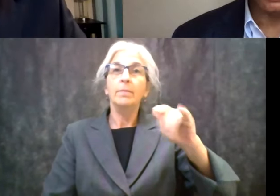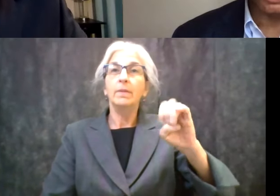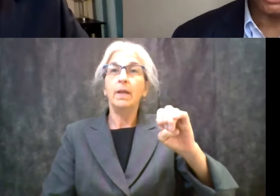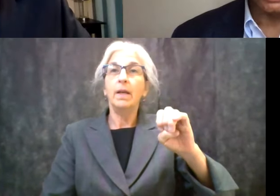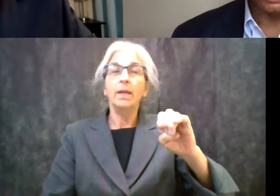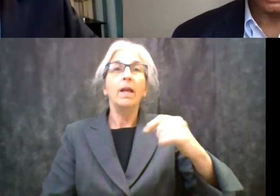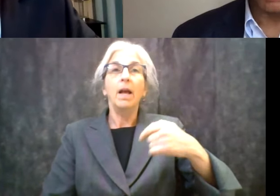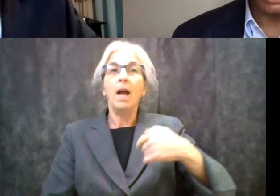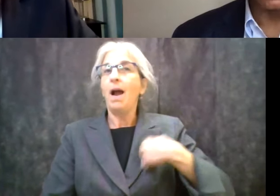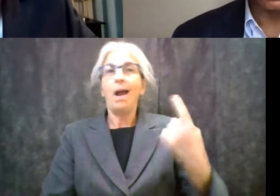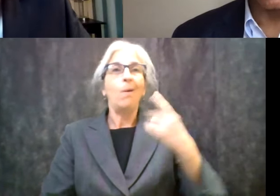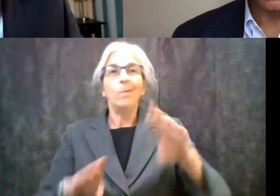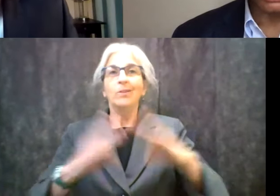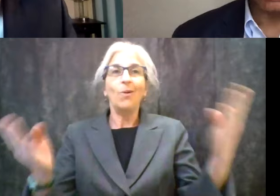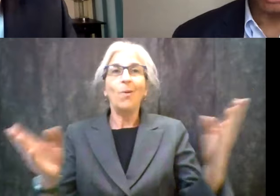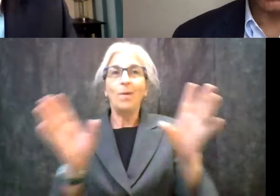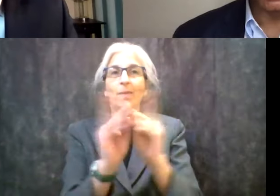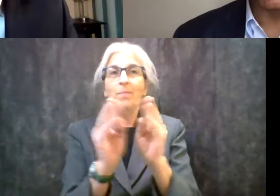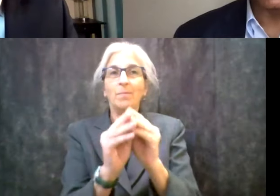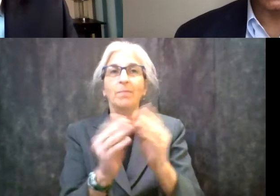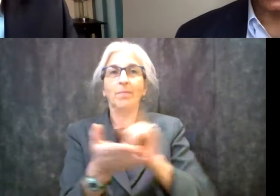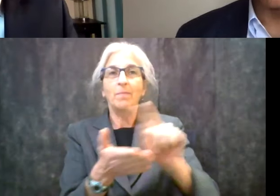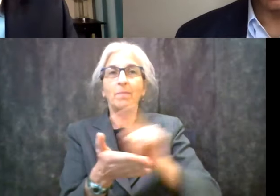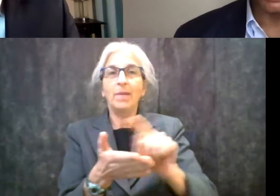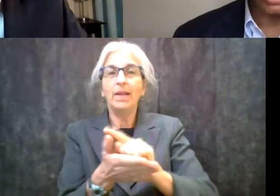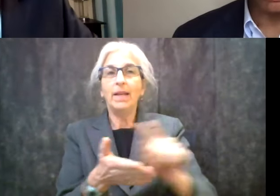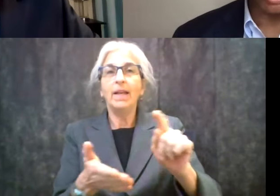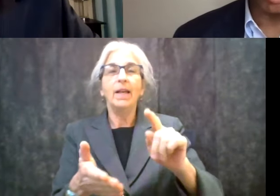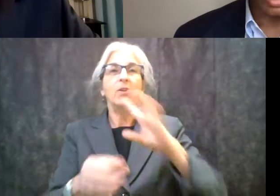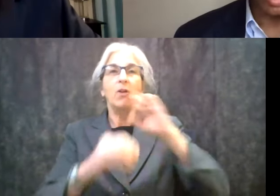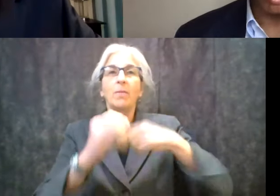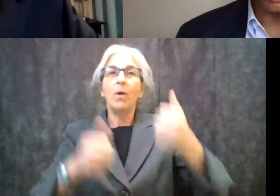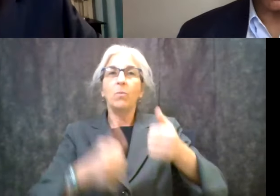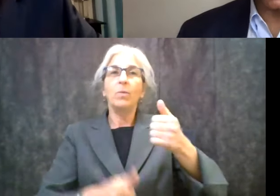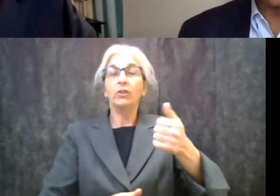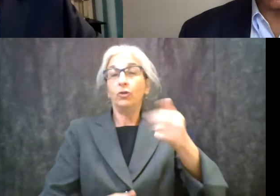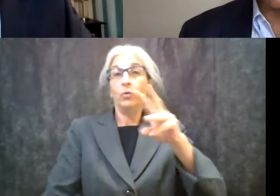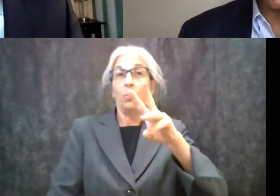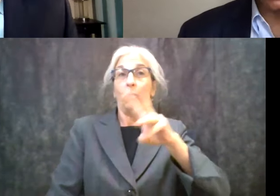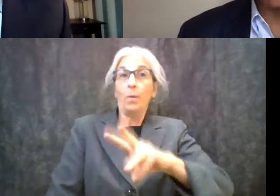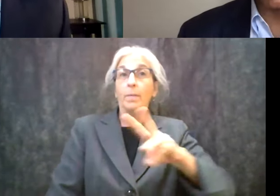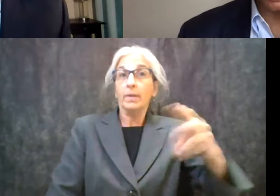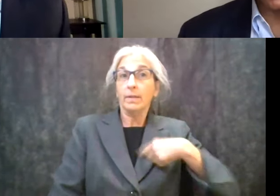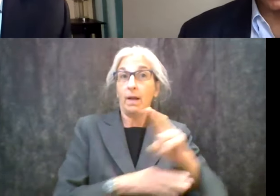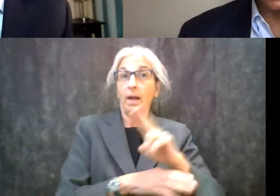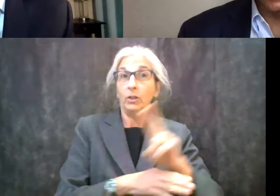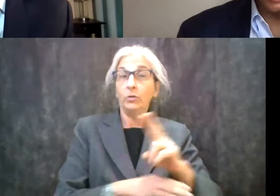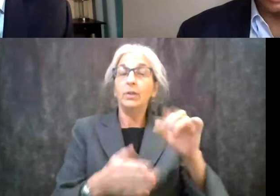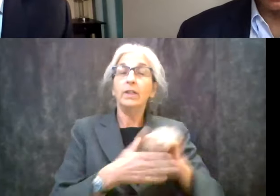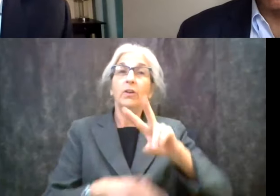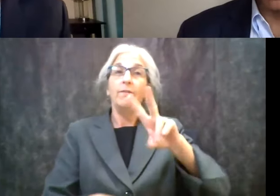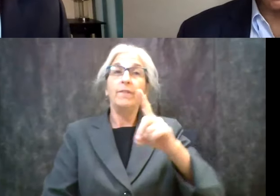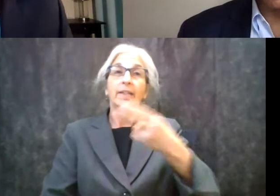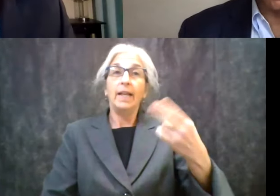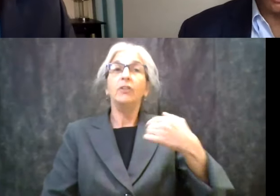I use. The Virginia Department of Health has an active website where particularly folks over 65 can sign up for the vaccine.